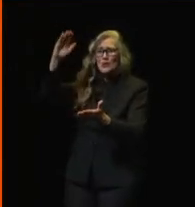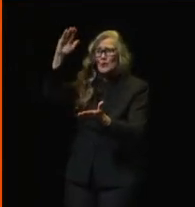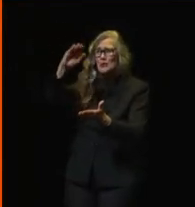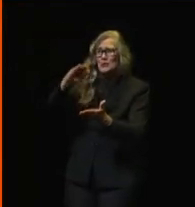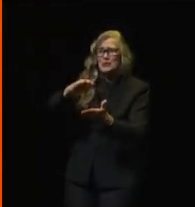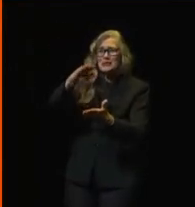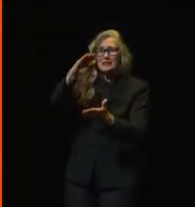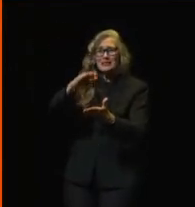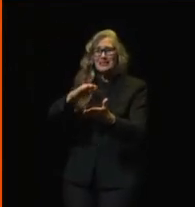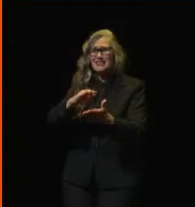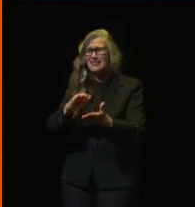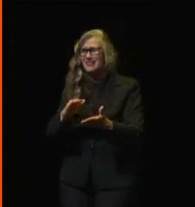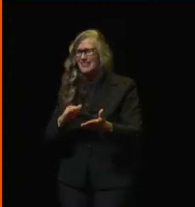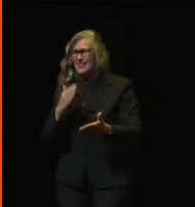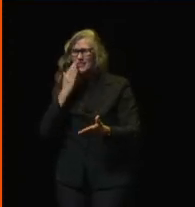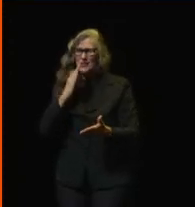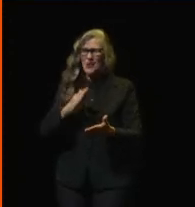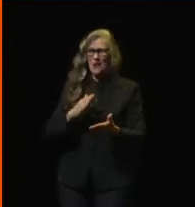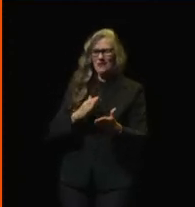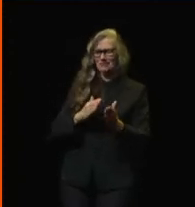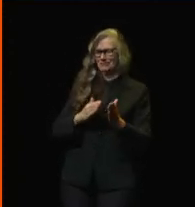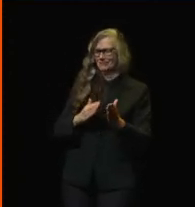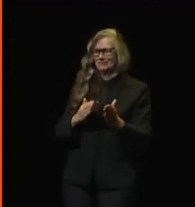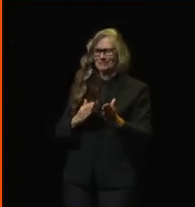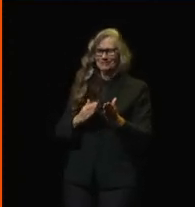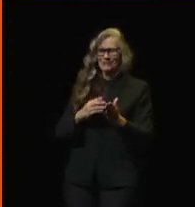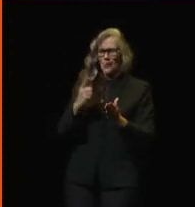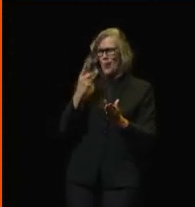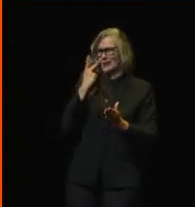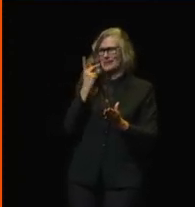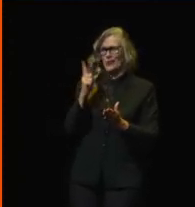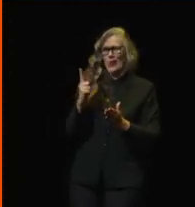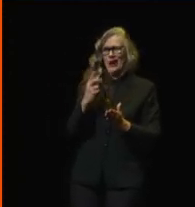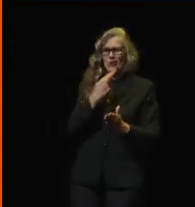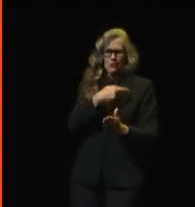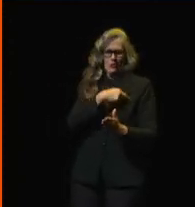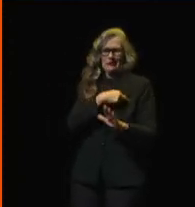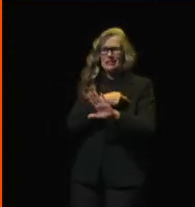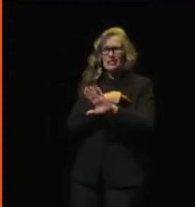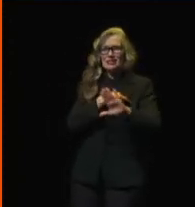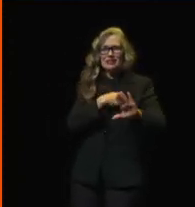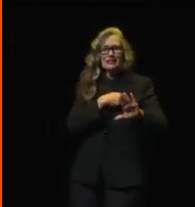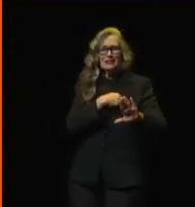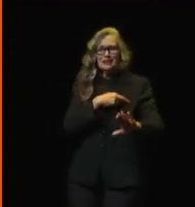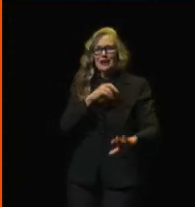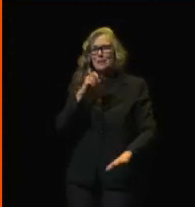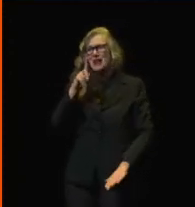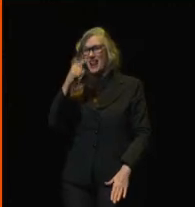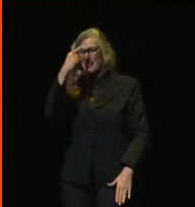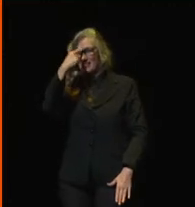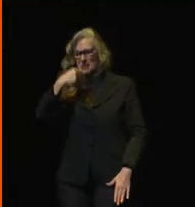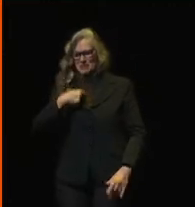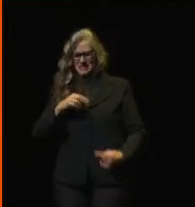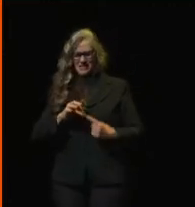Ady would scoff at the idea that he was extraordinary, just like he would